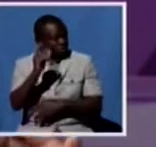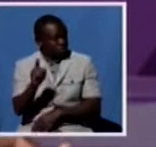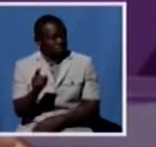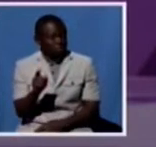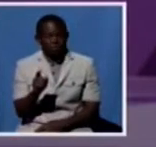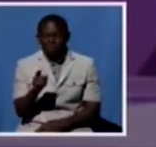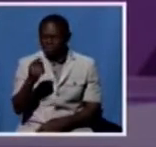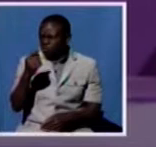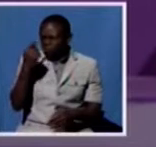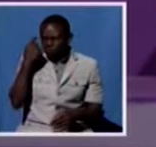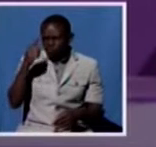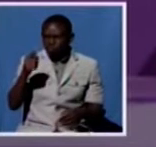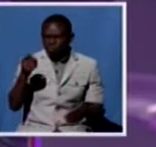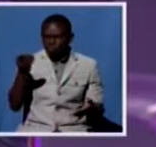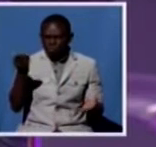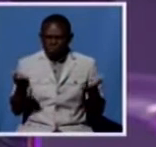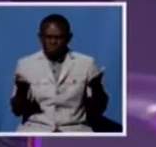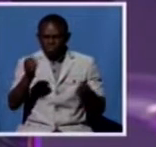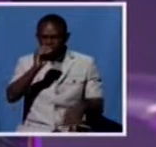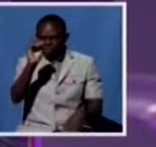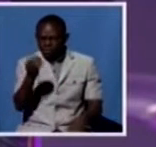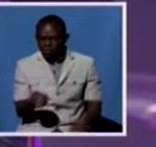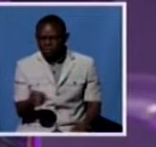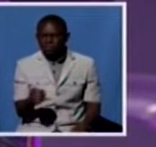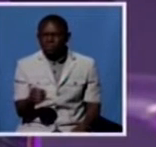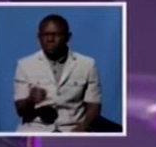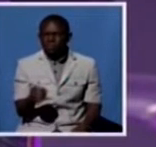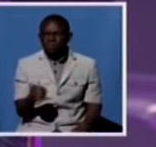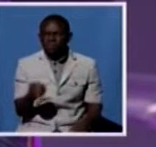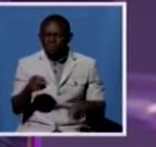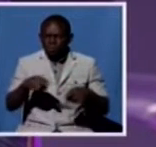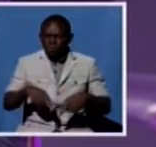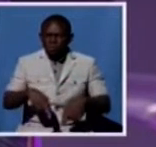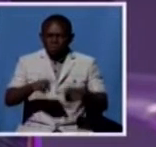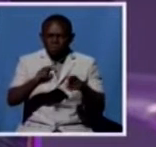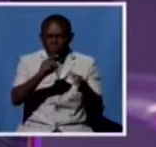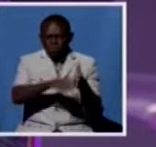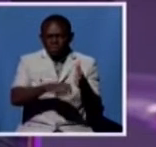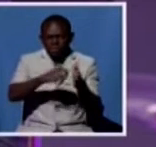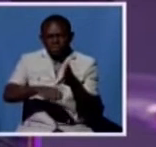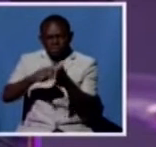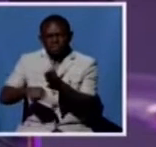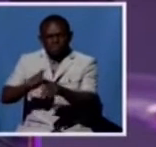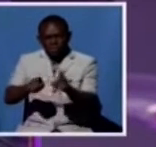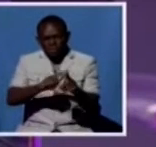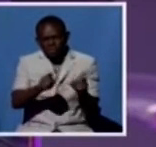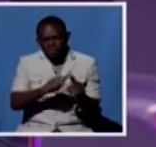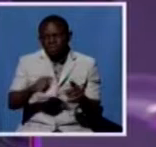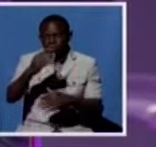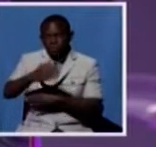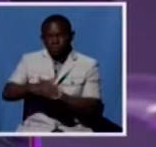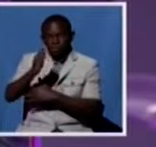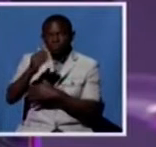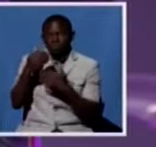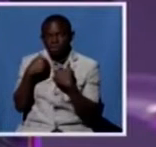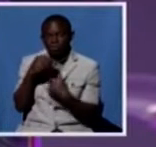percentage under the local front or the road user charges, tolls give us at about